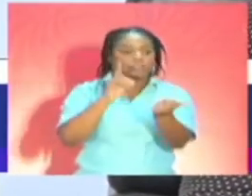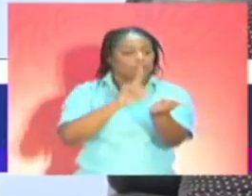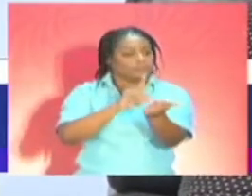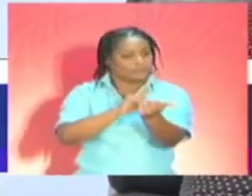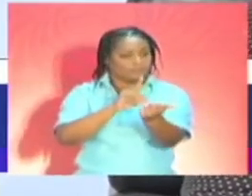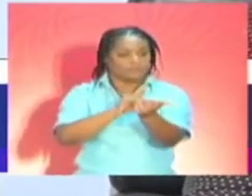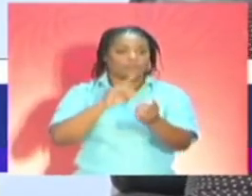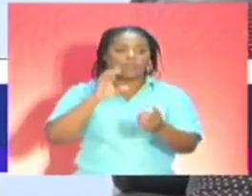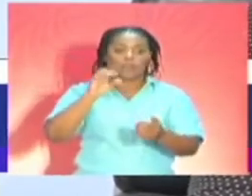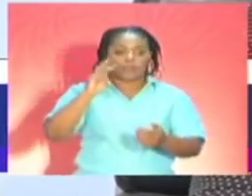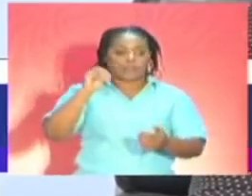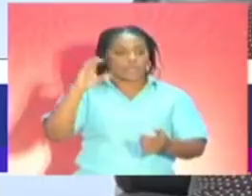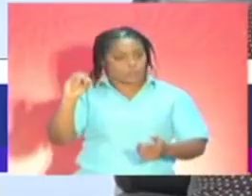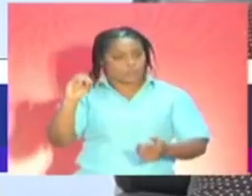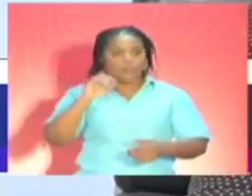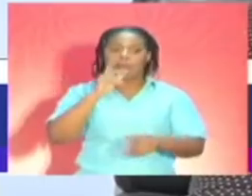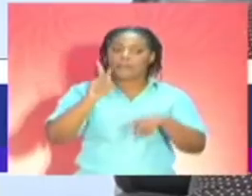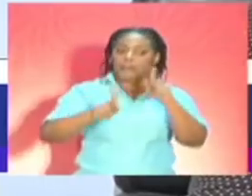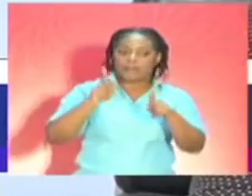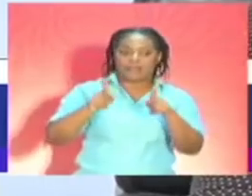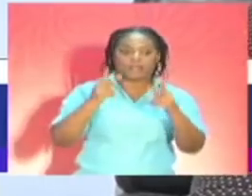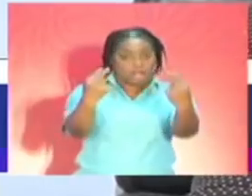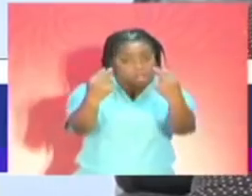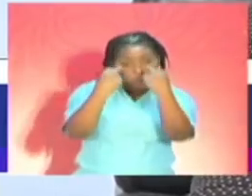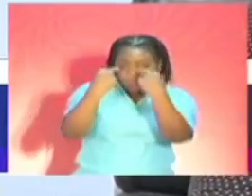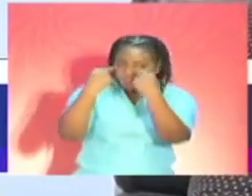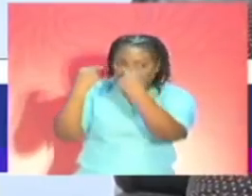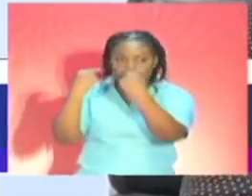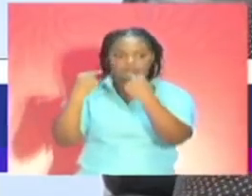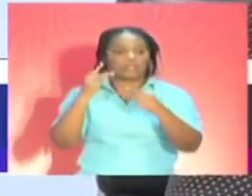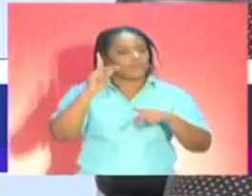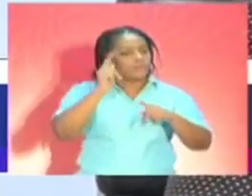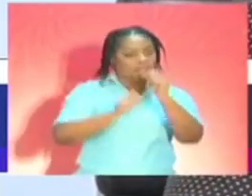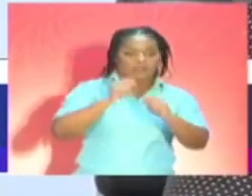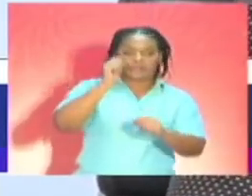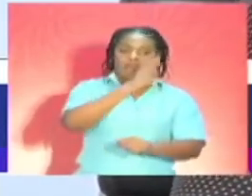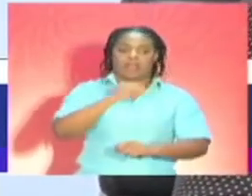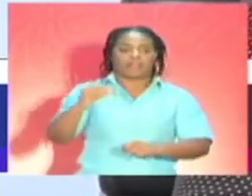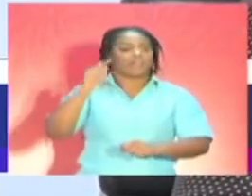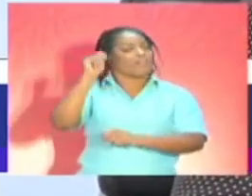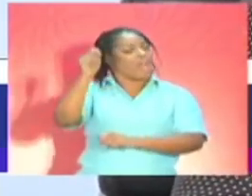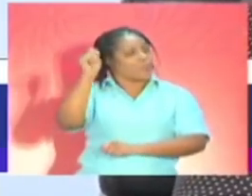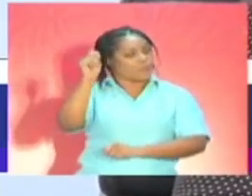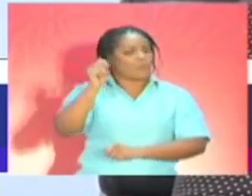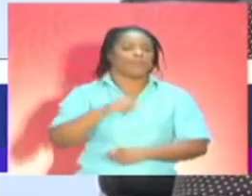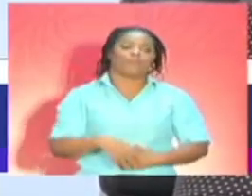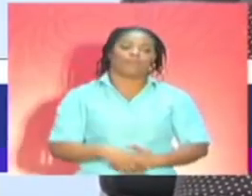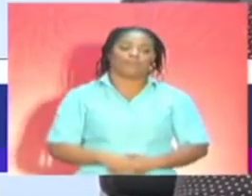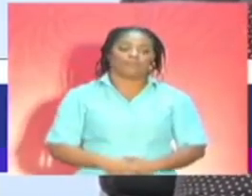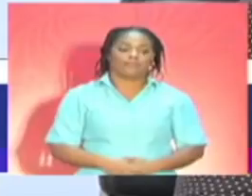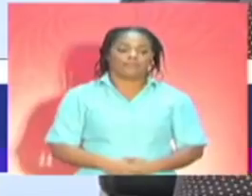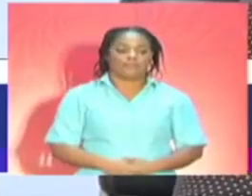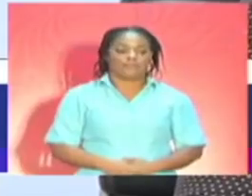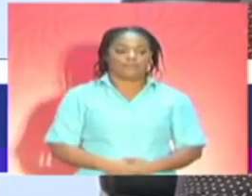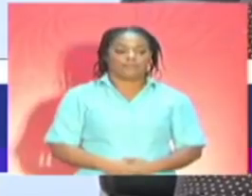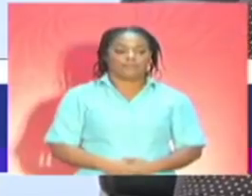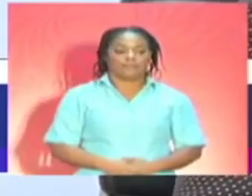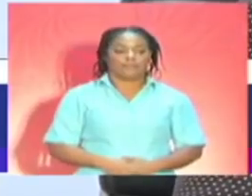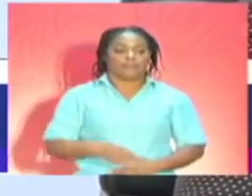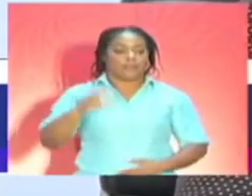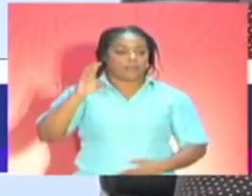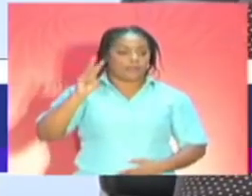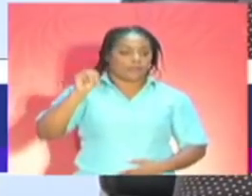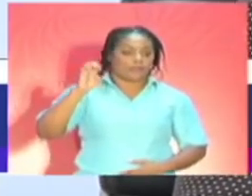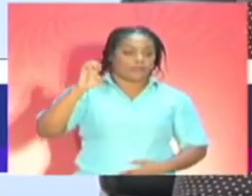Nunez, listeners, viewers, Trinidad and Tobago and beyond. The press, good morning to you as